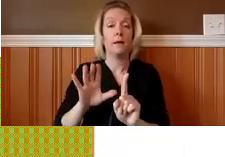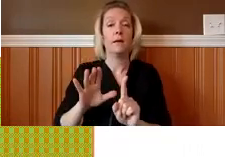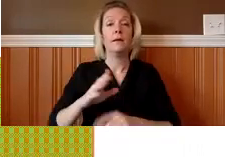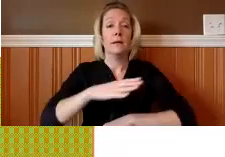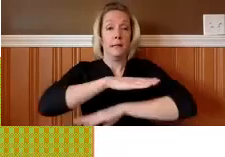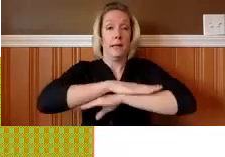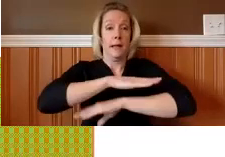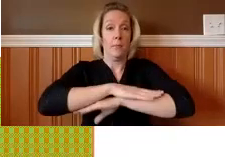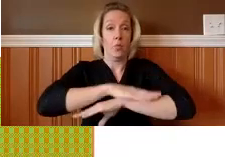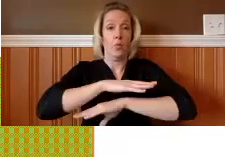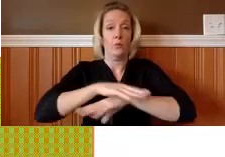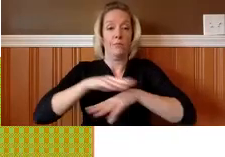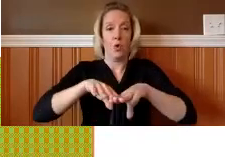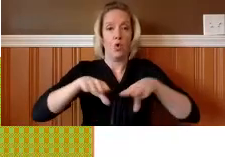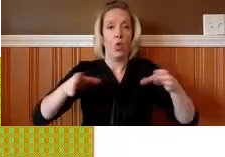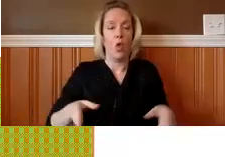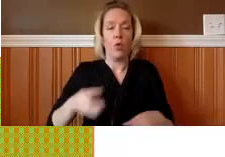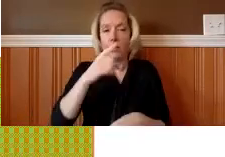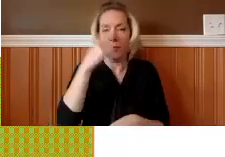simple black cloth.